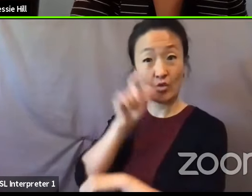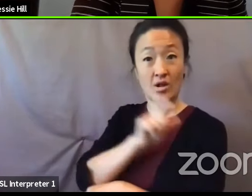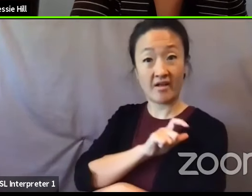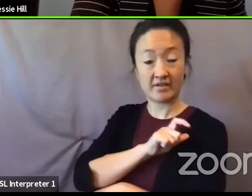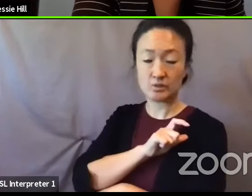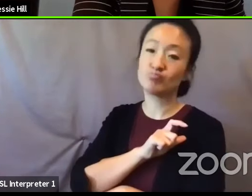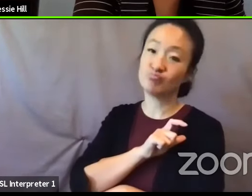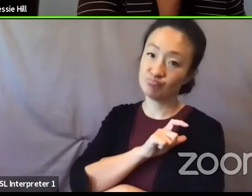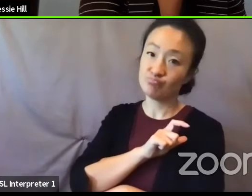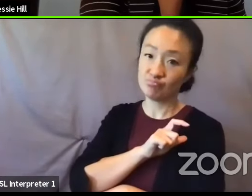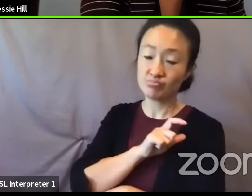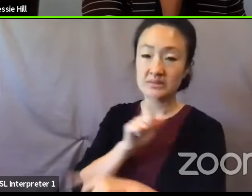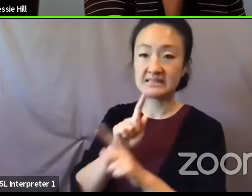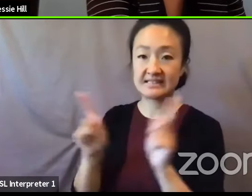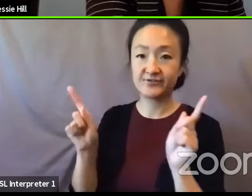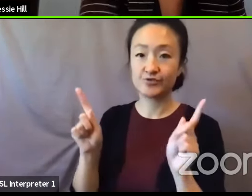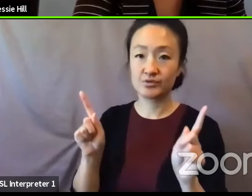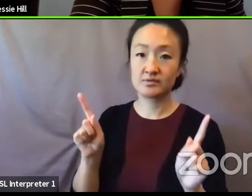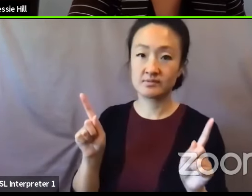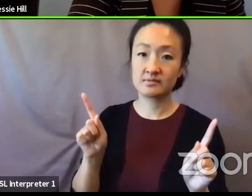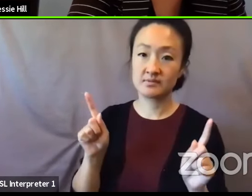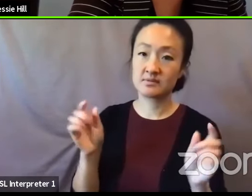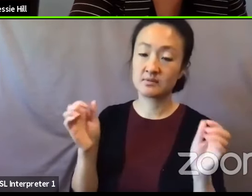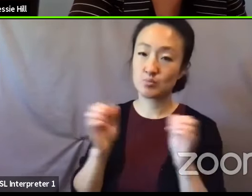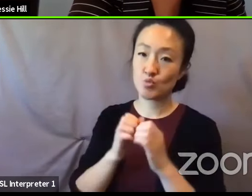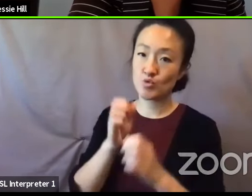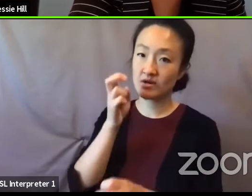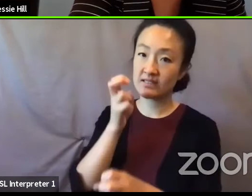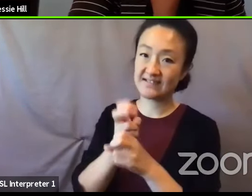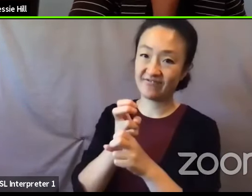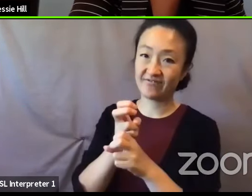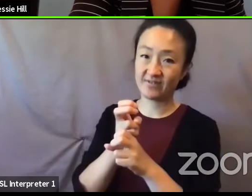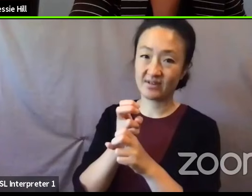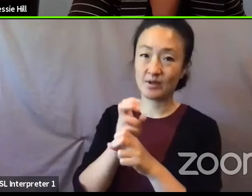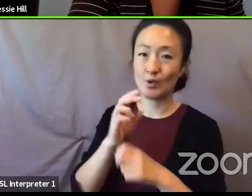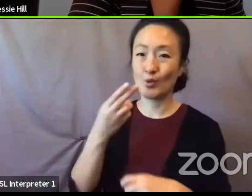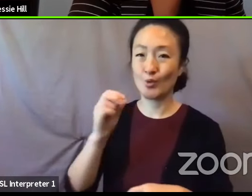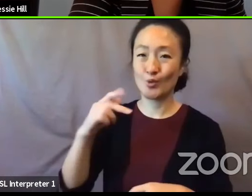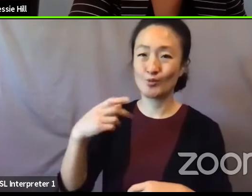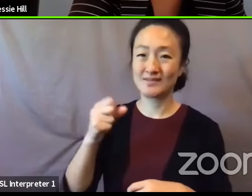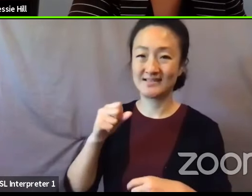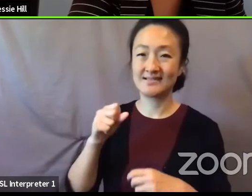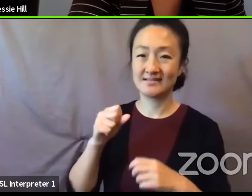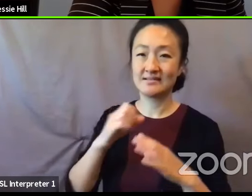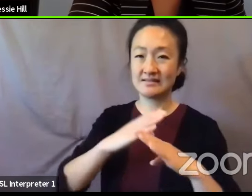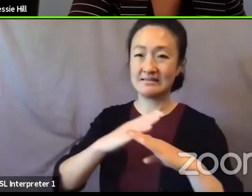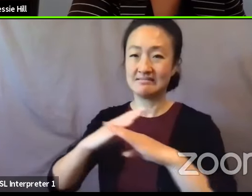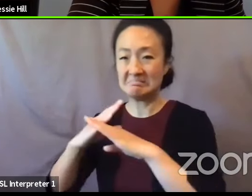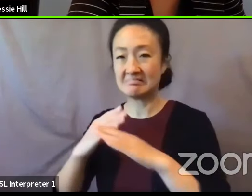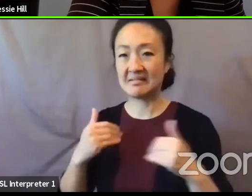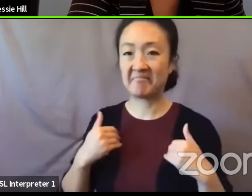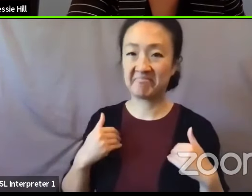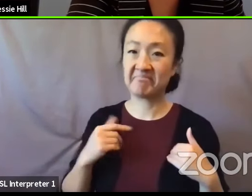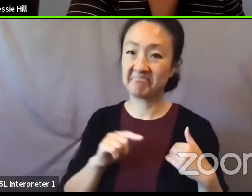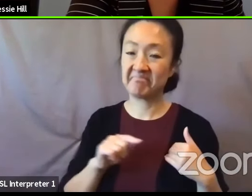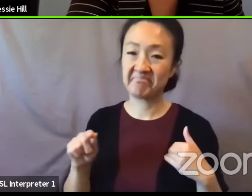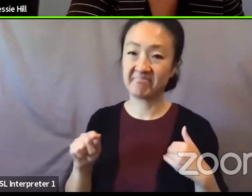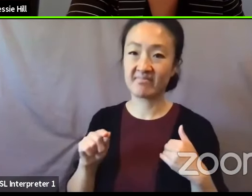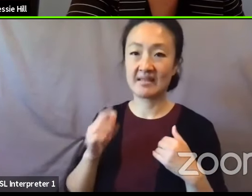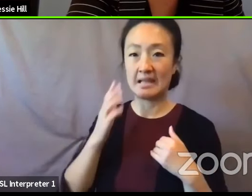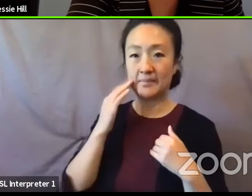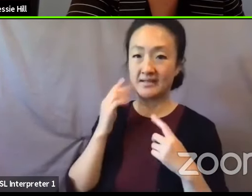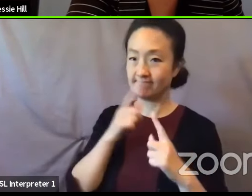they're all altogether different and harder hoops to jump through. Let's just put it that way, to hold federal